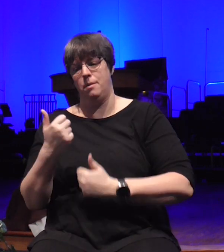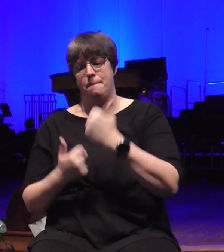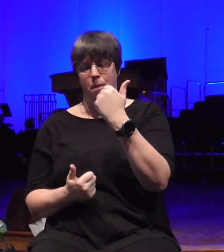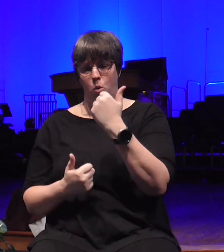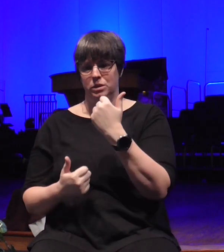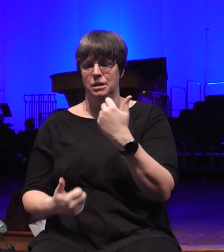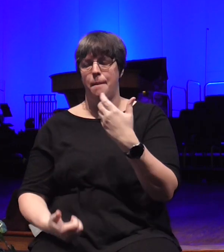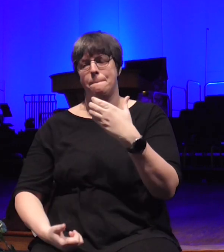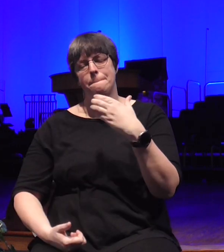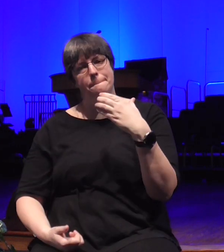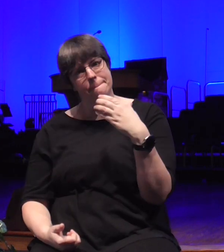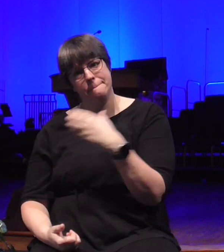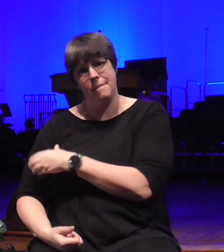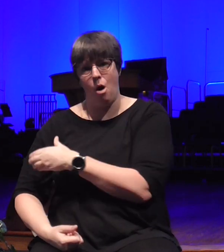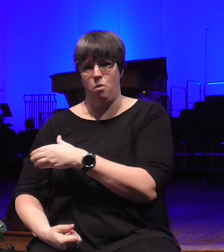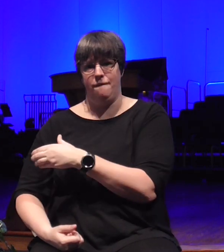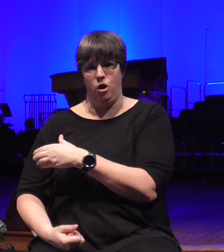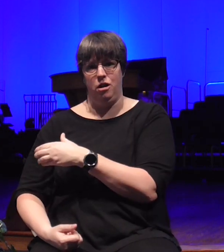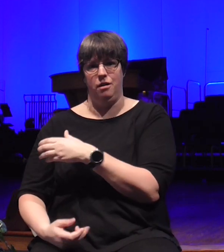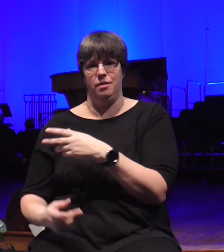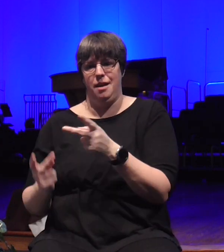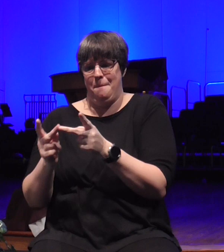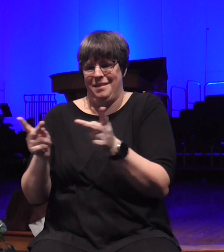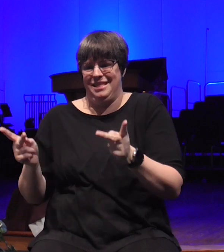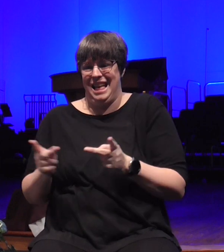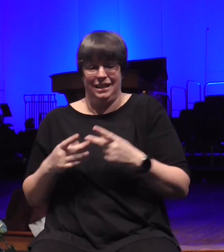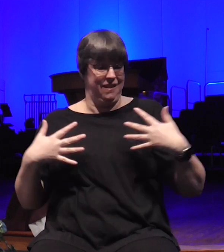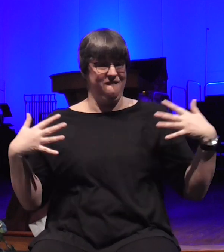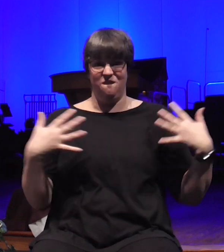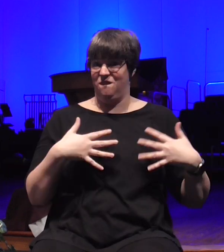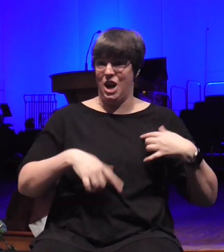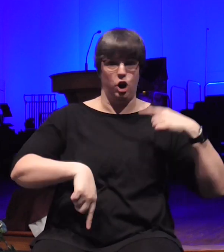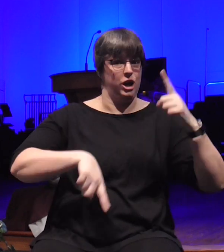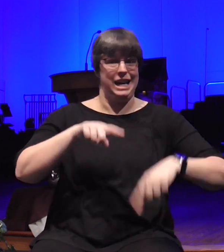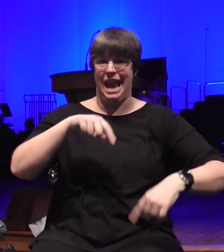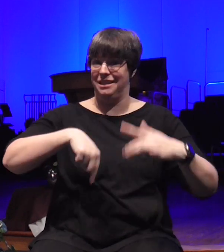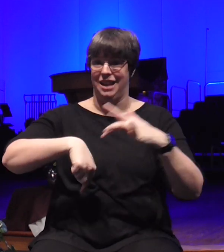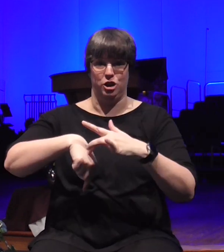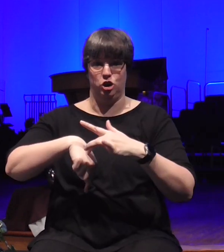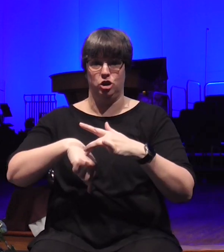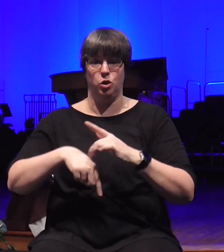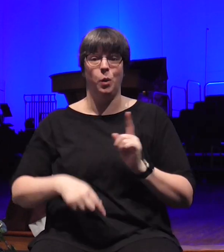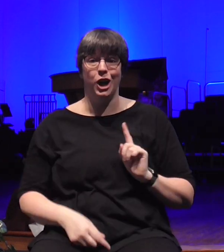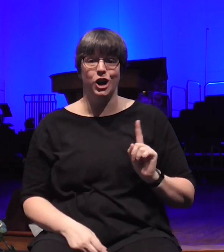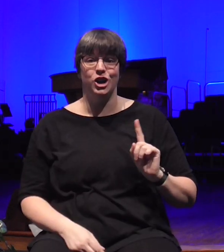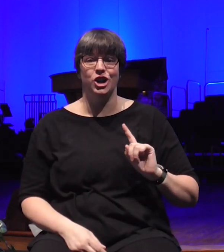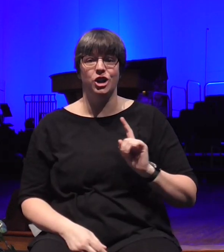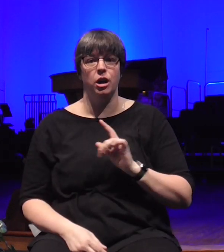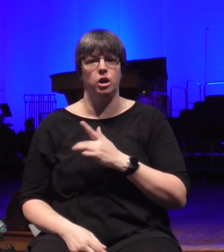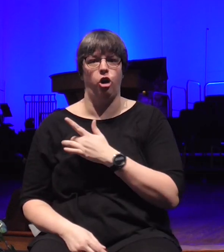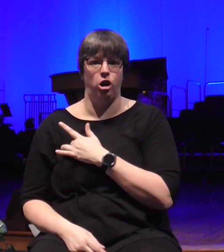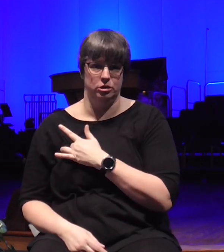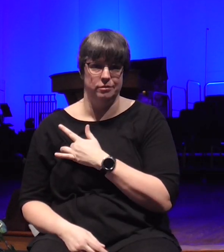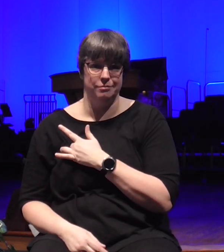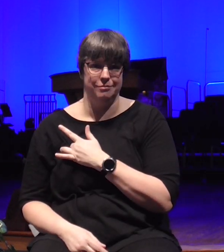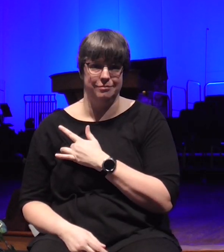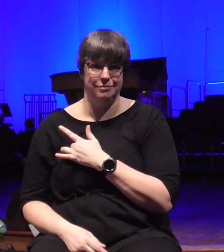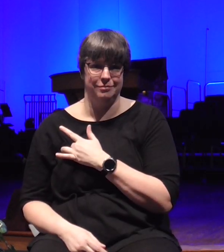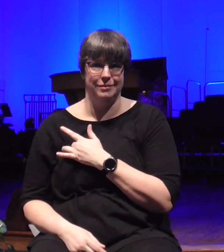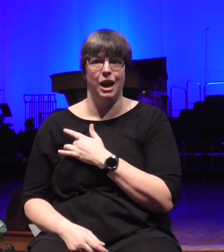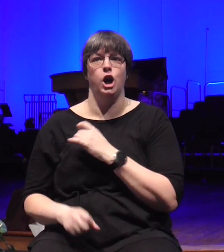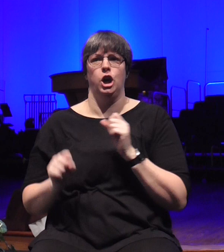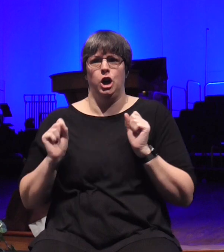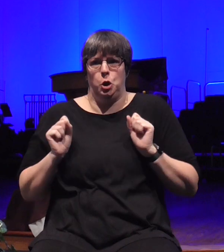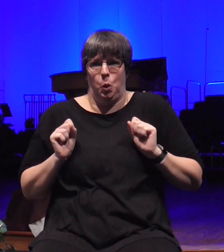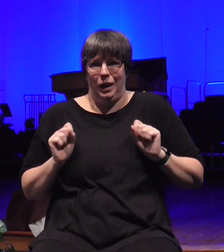most powerful place in us that fear can't touch, and that's the heart. And that we can go to